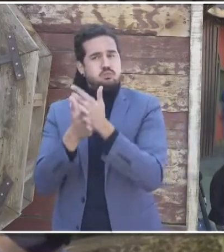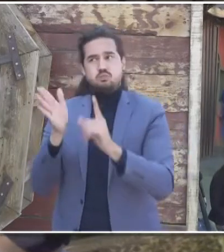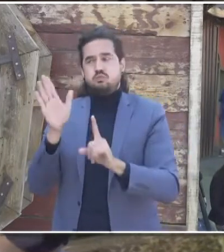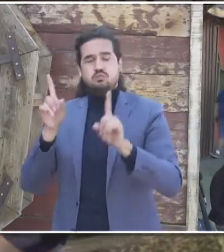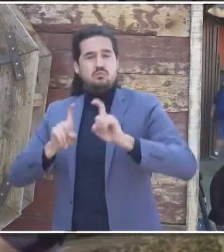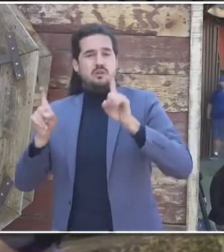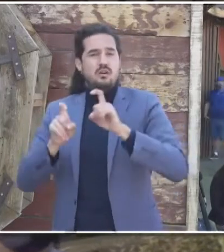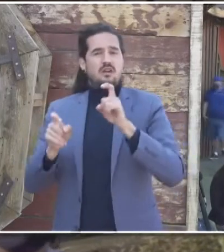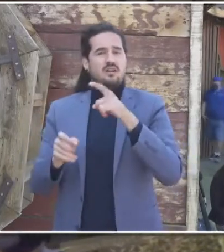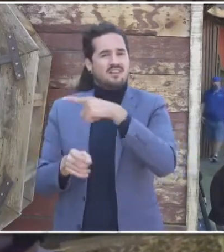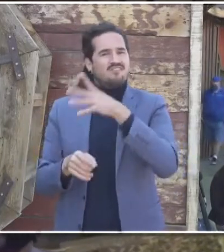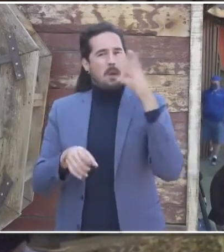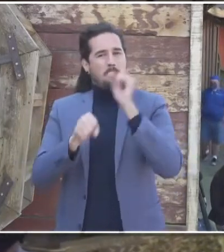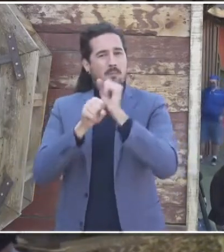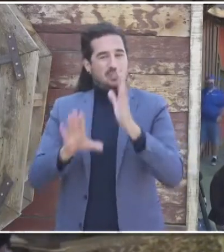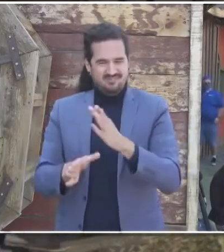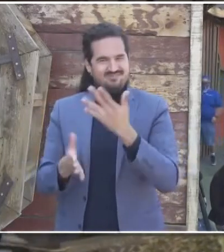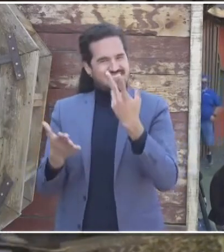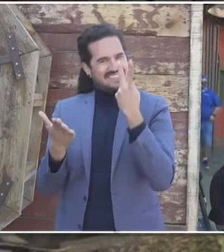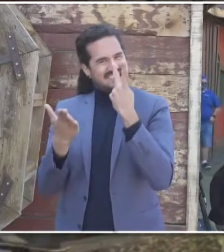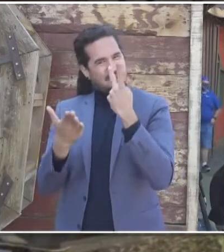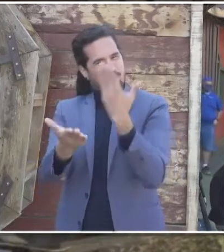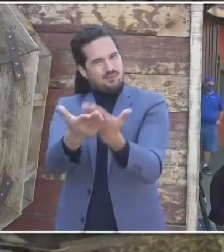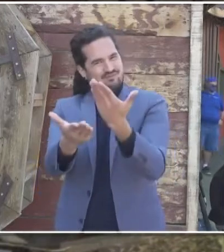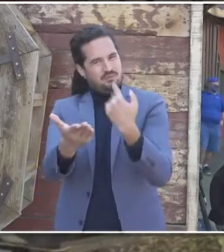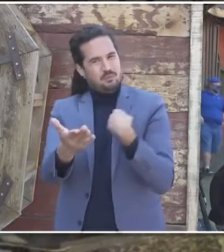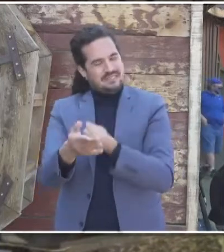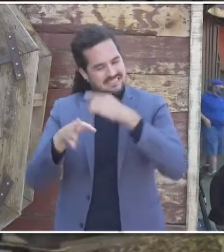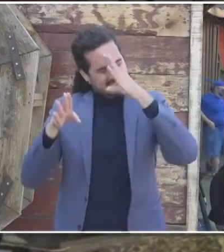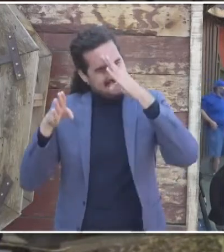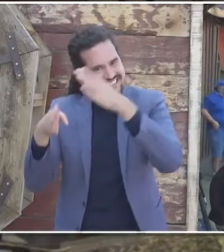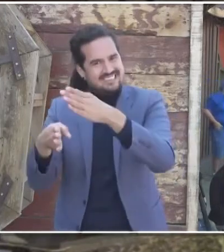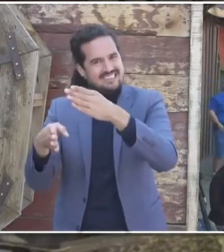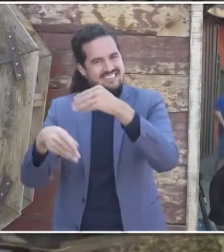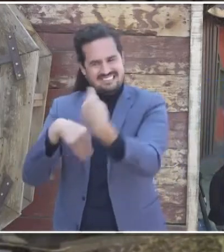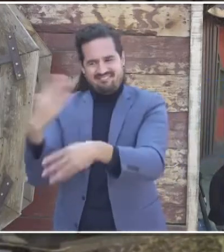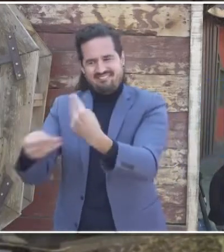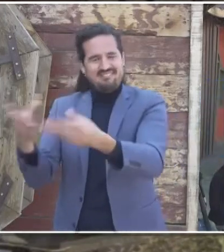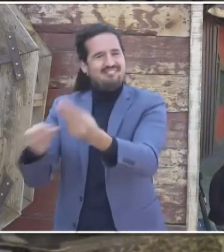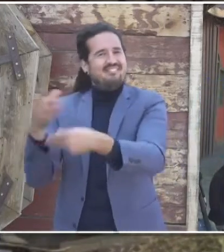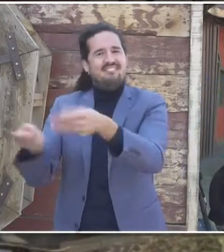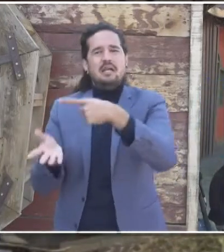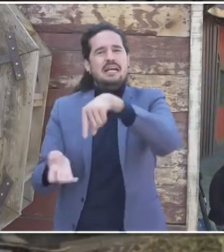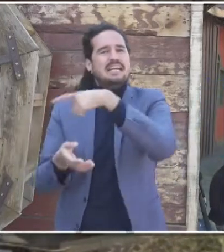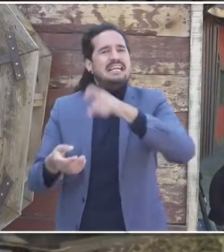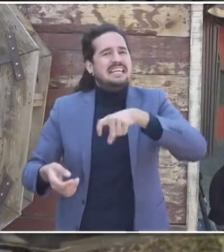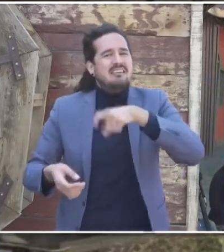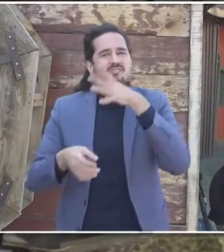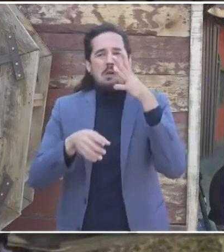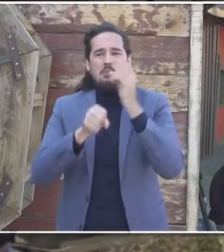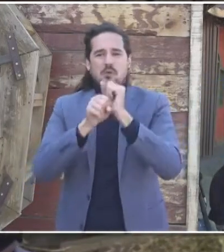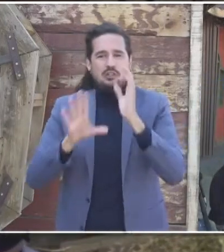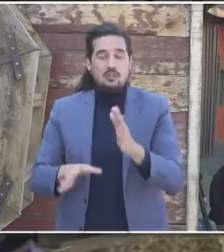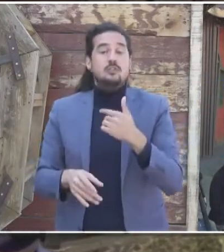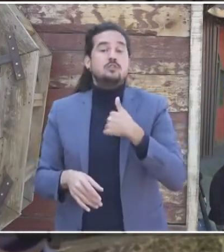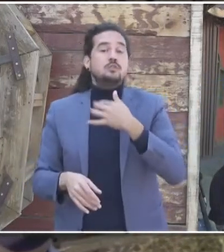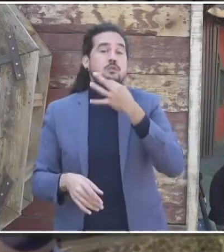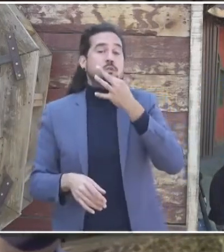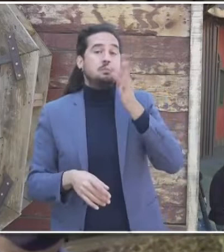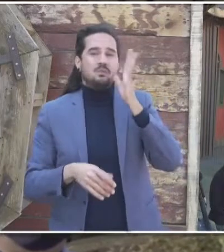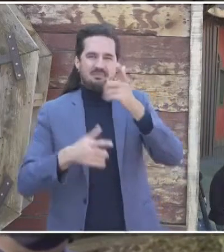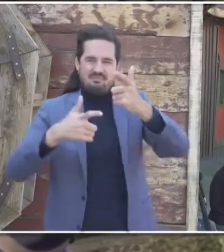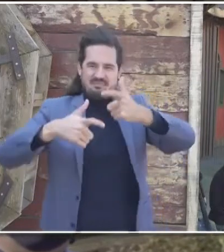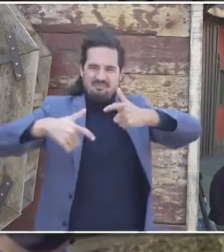today, to help support the efforts that are already underway, this mass vaccination site, the announcement as it relates to how we're going to begin to